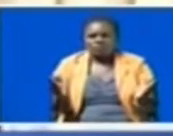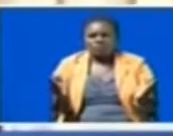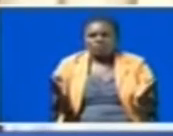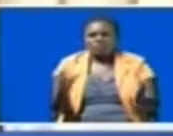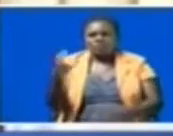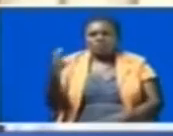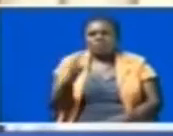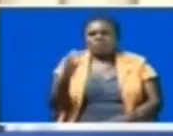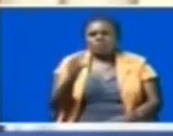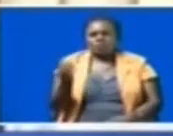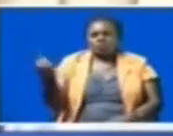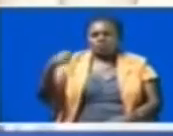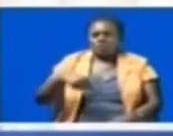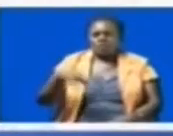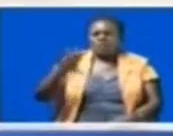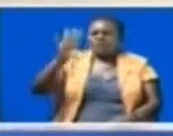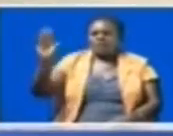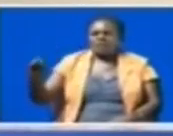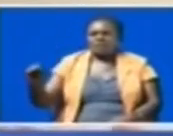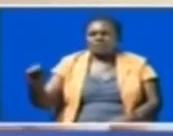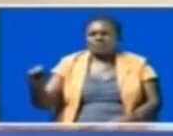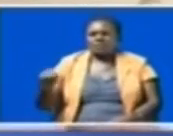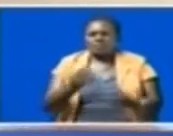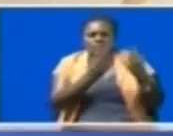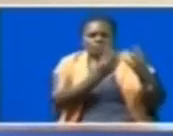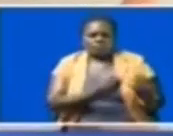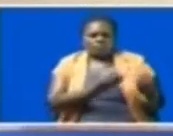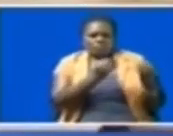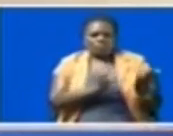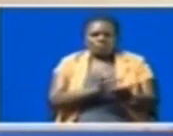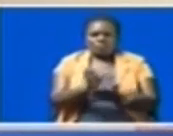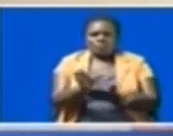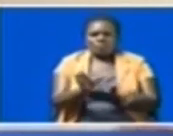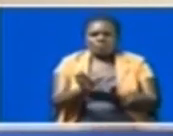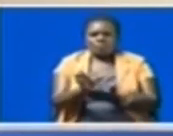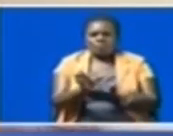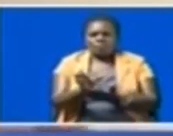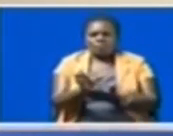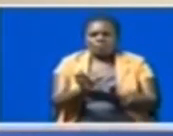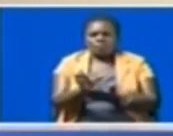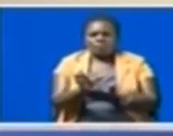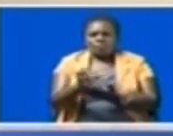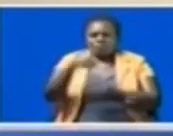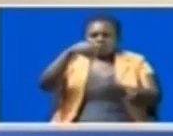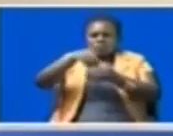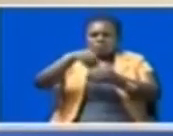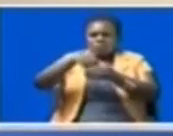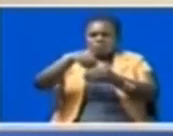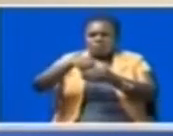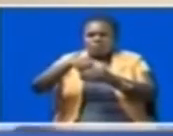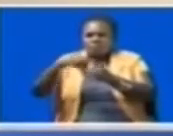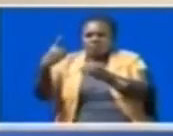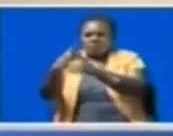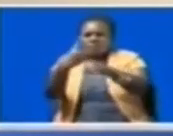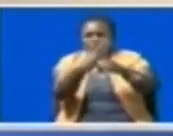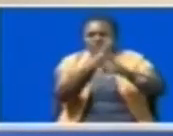capital to invest in Africa's infrastructure. The pension fund, a member is a pension fund which is investing in a variety